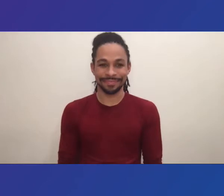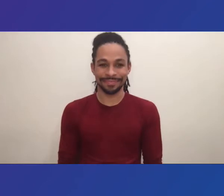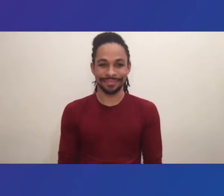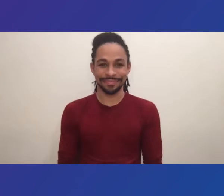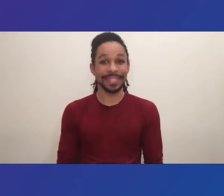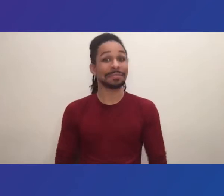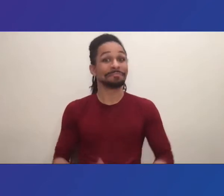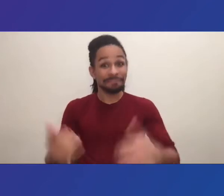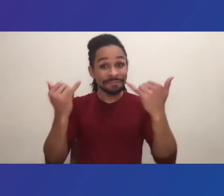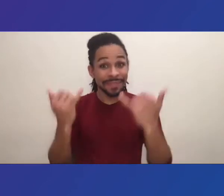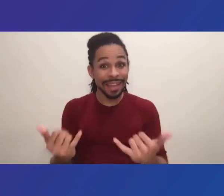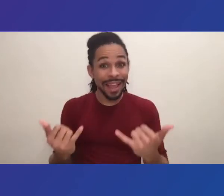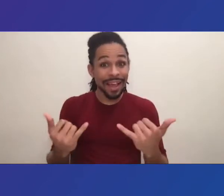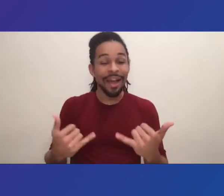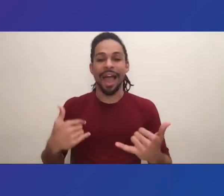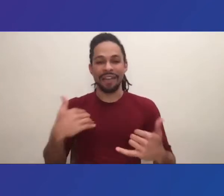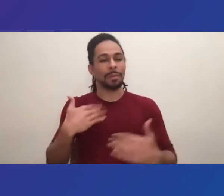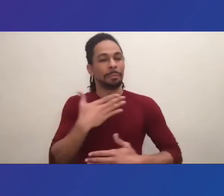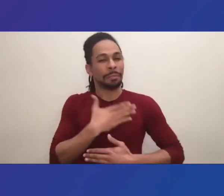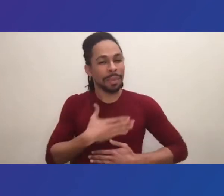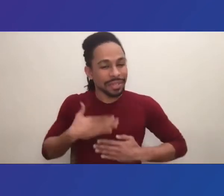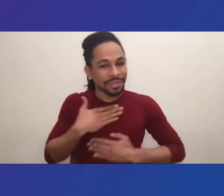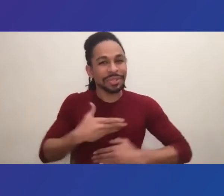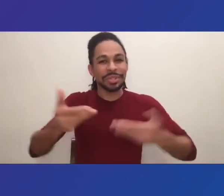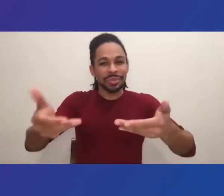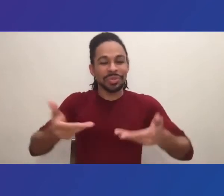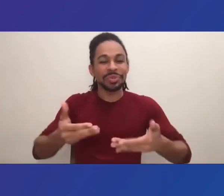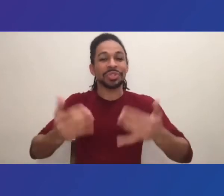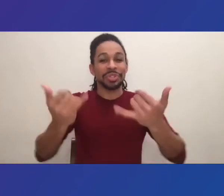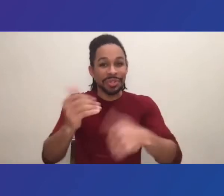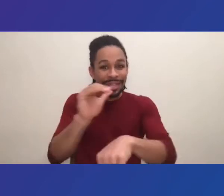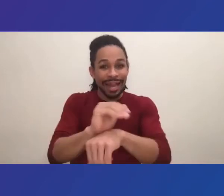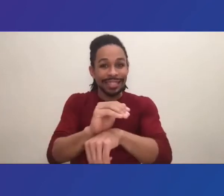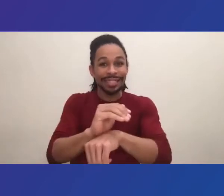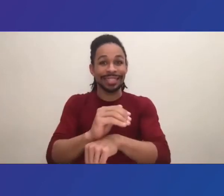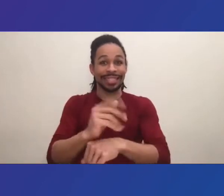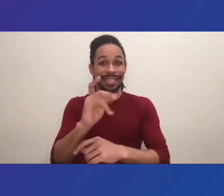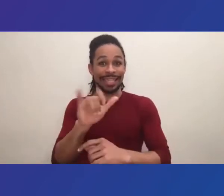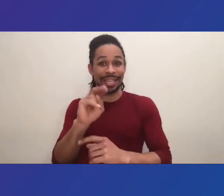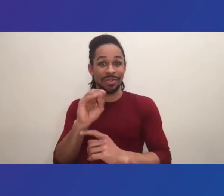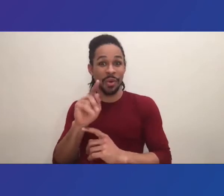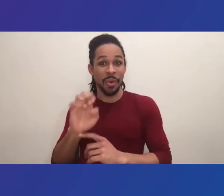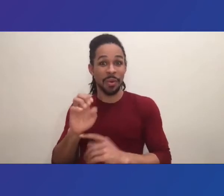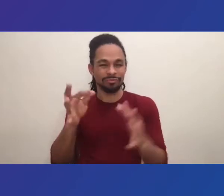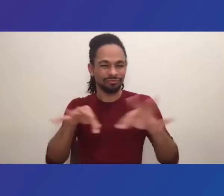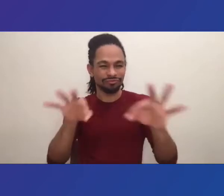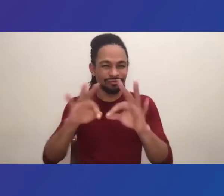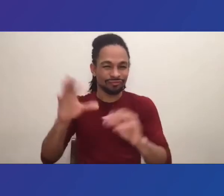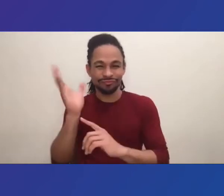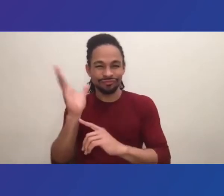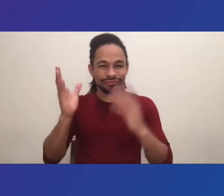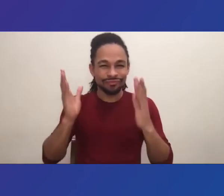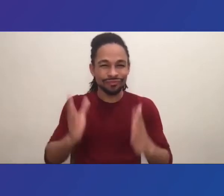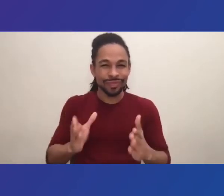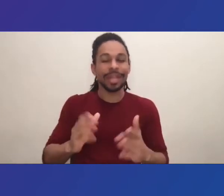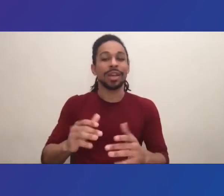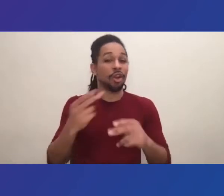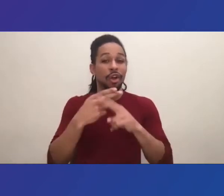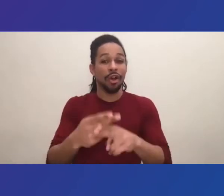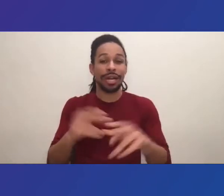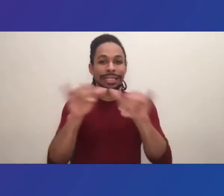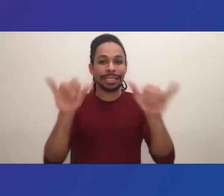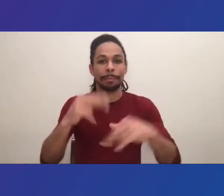And now I have the pleasure of introducing tonight's keynote, Starting Again, a System Built for Us.